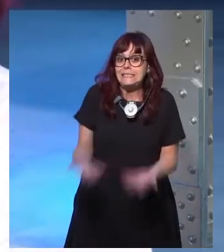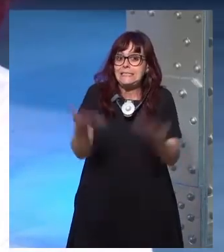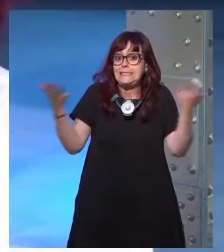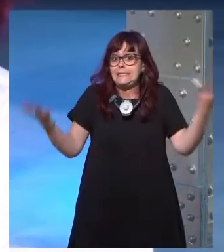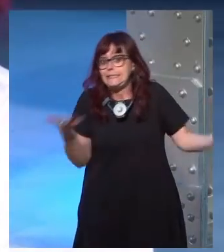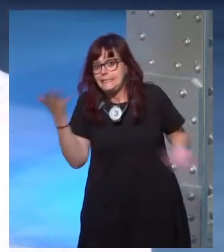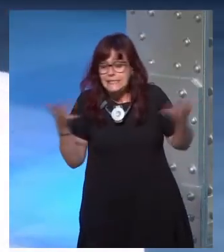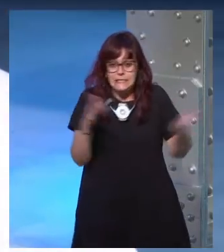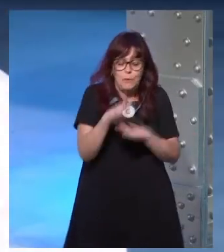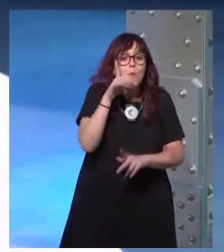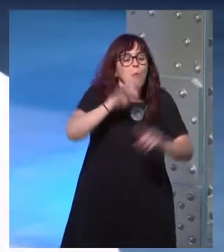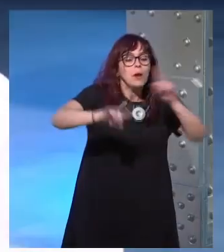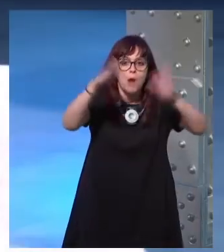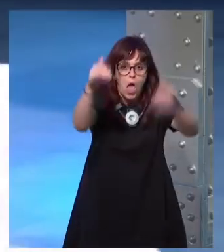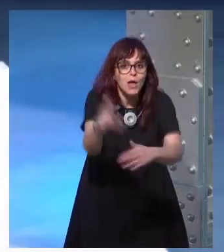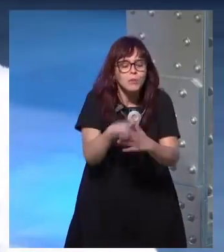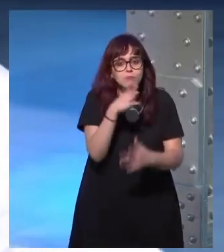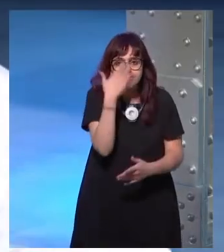is going to be fine.